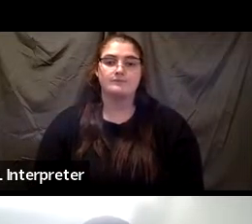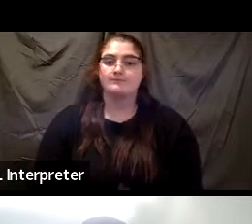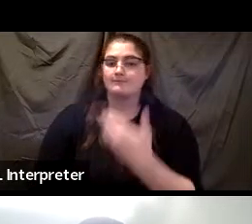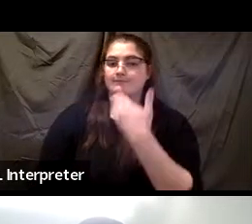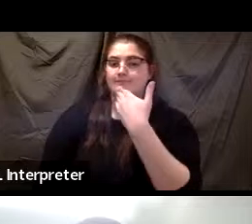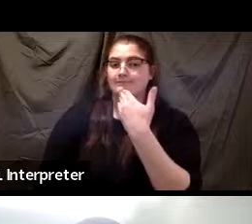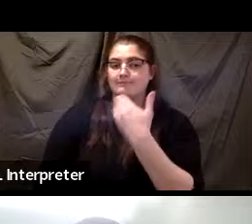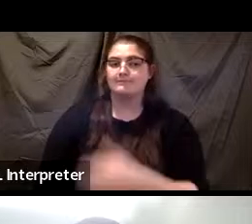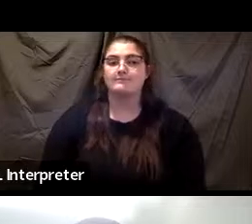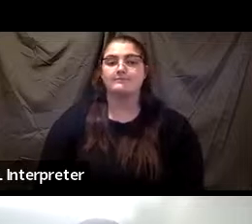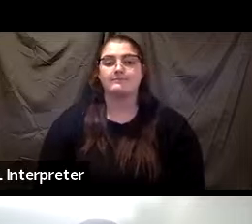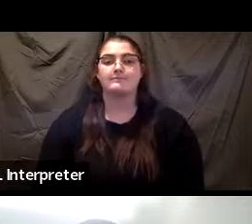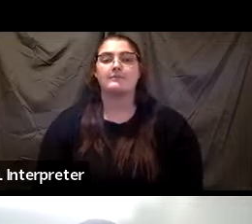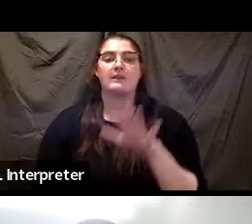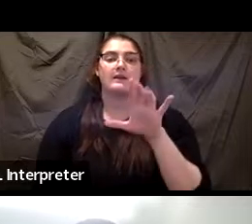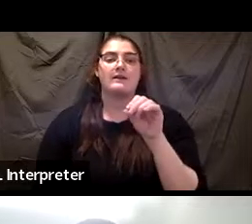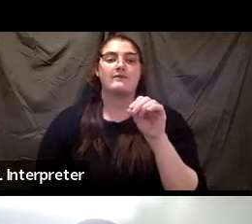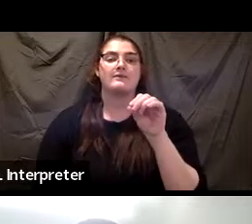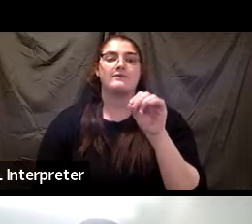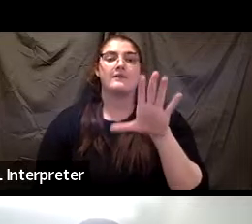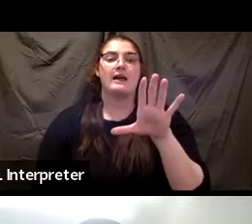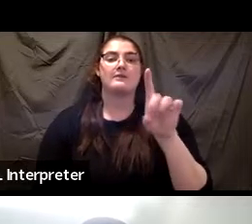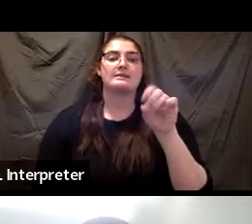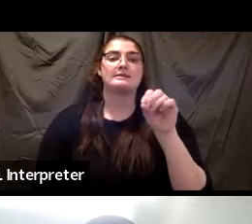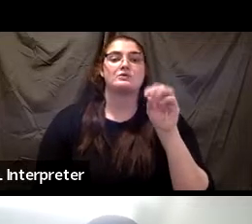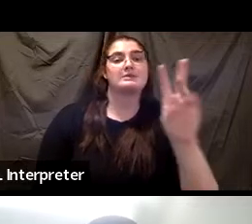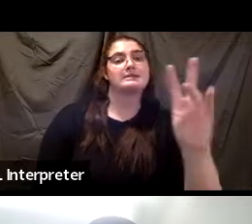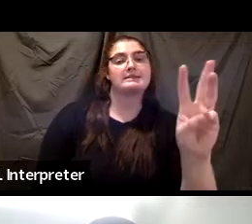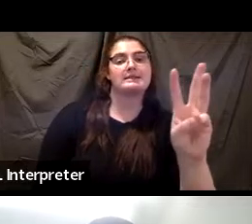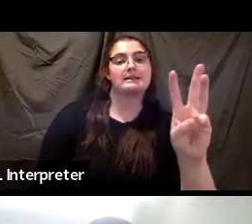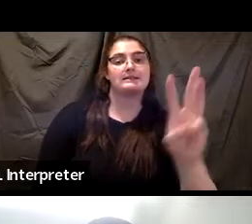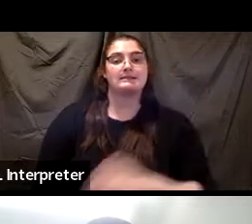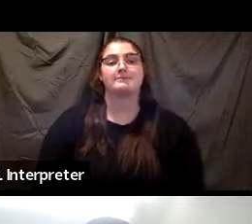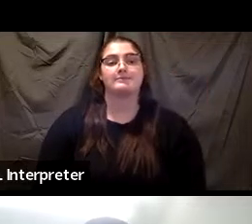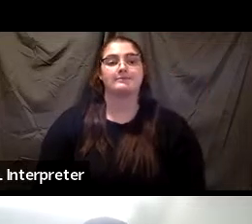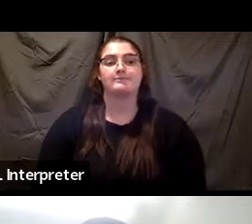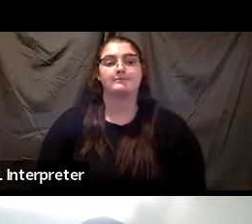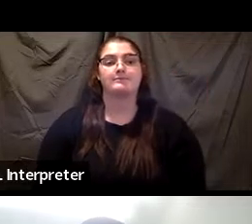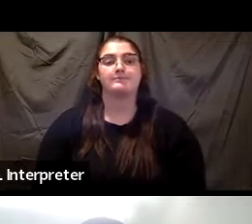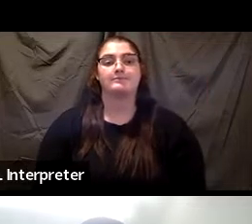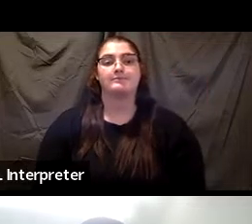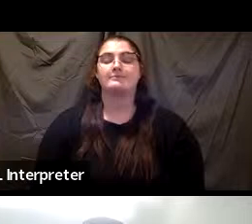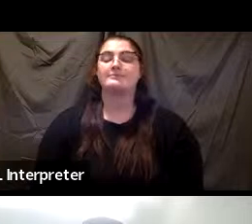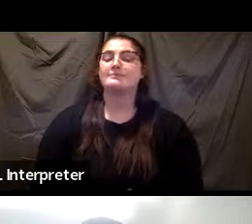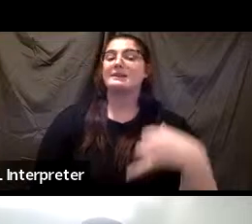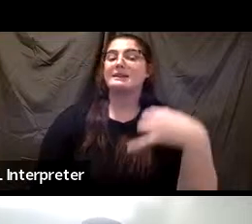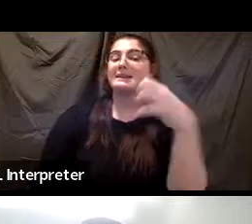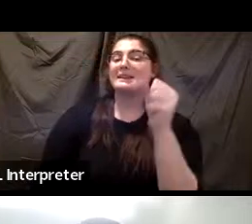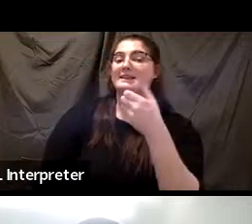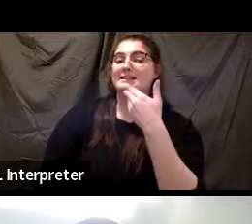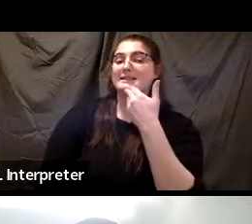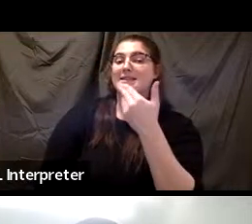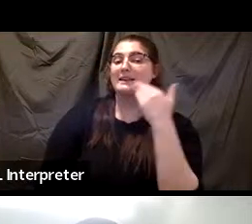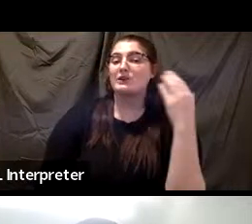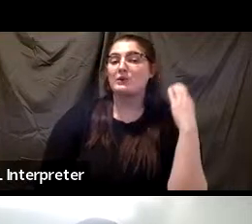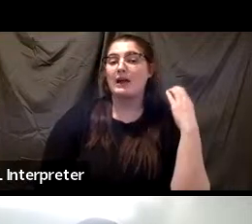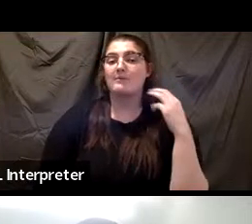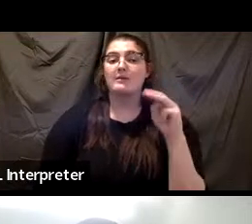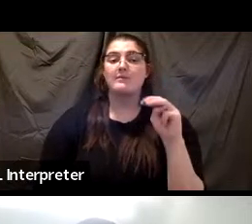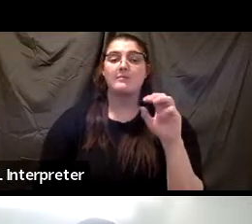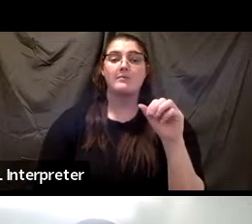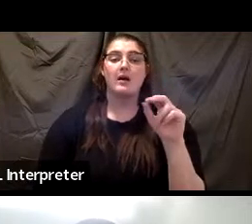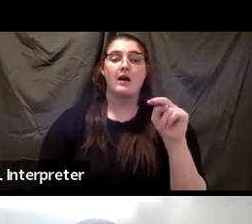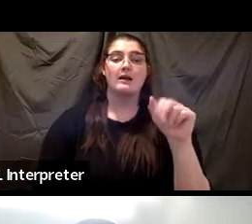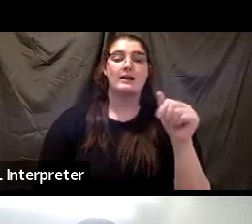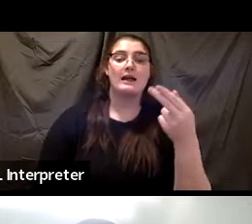Captain. 5D06. Yes, thank you, Captain Monahan. I'm glad to